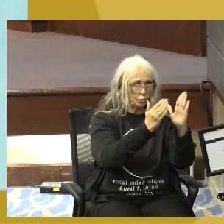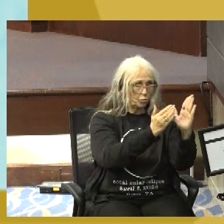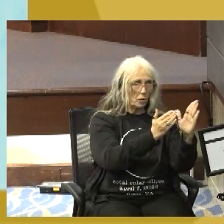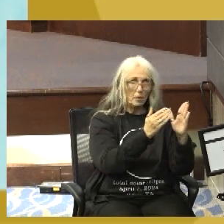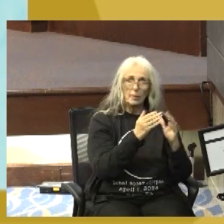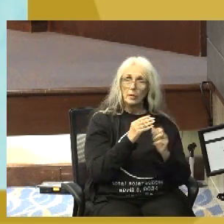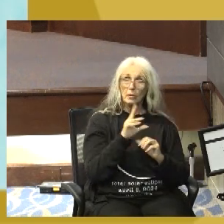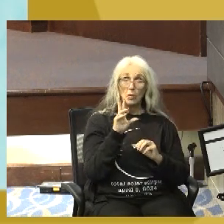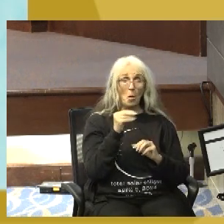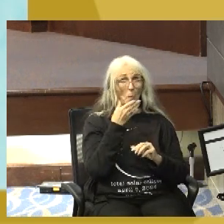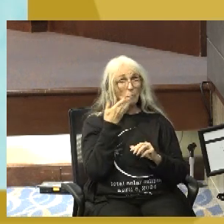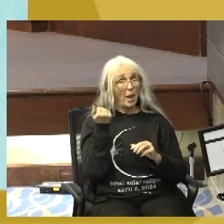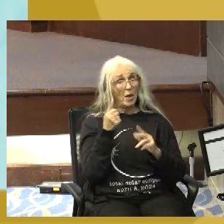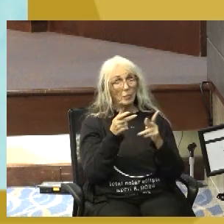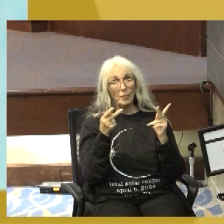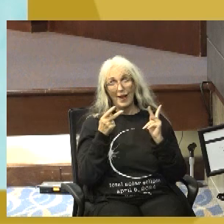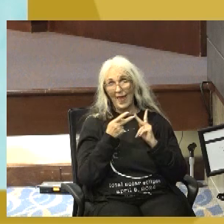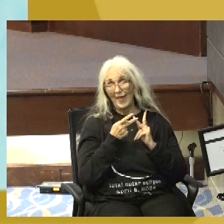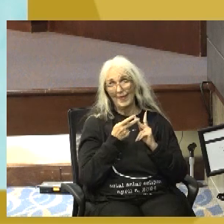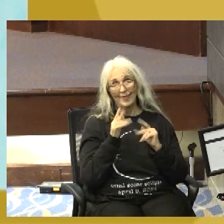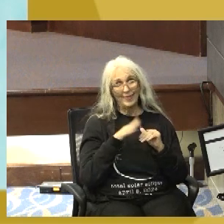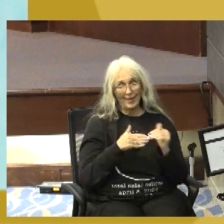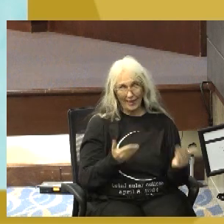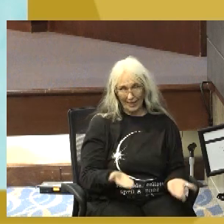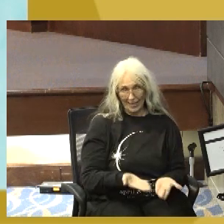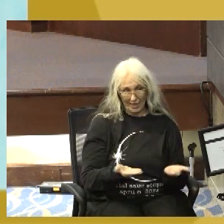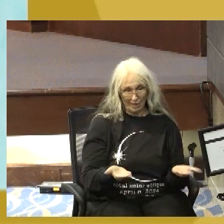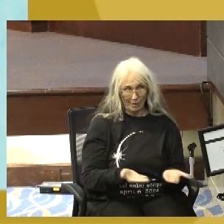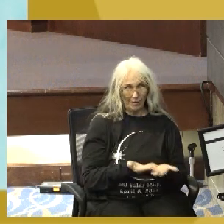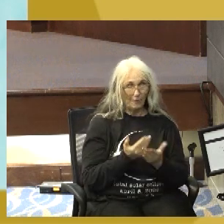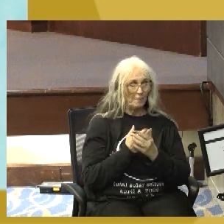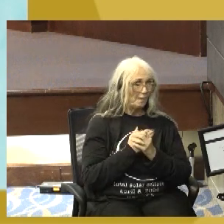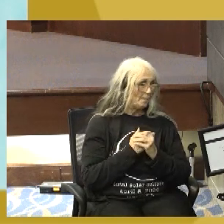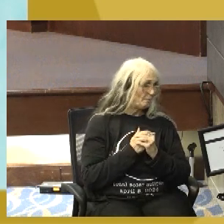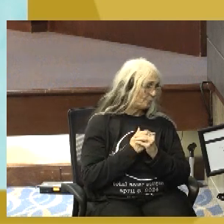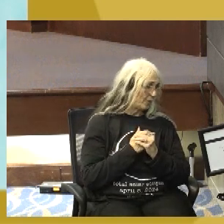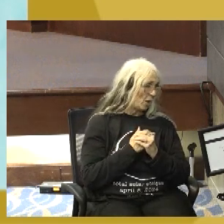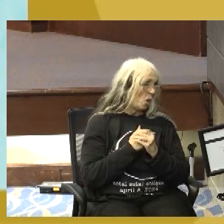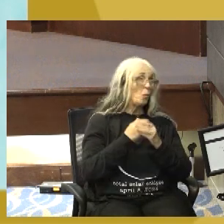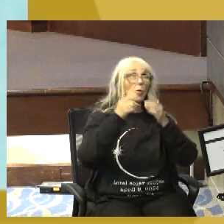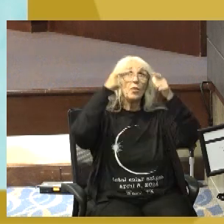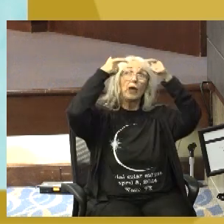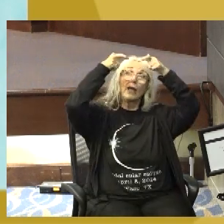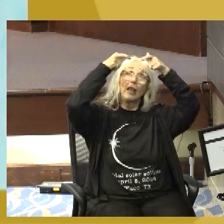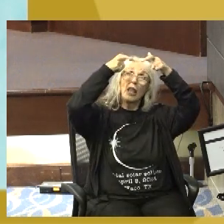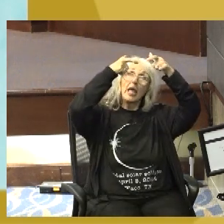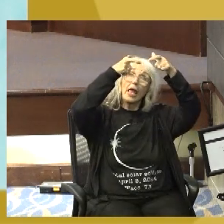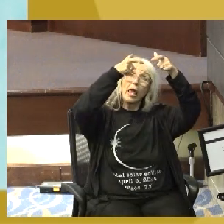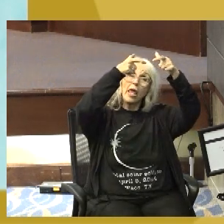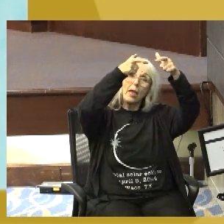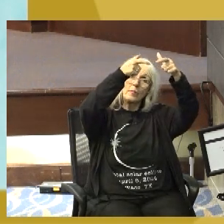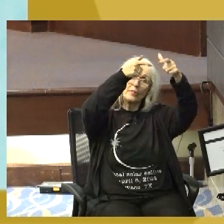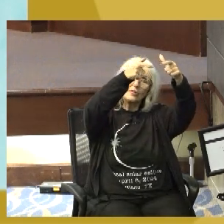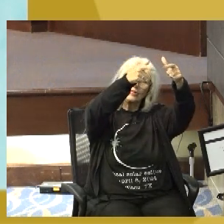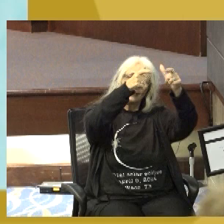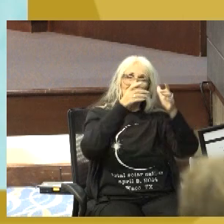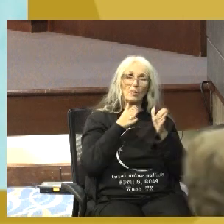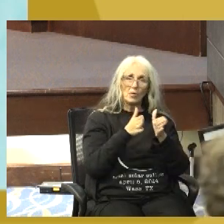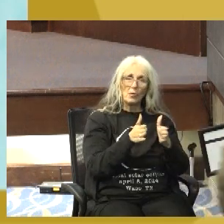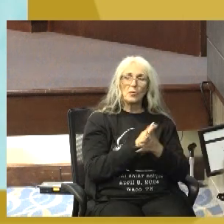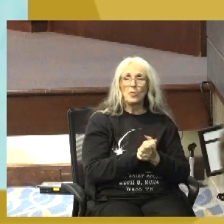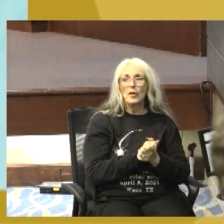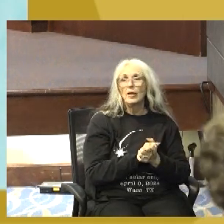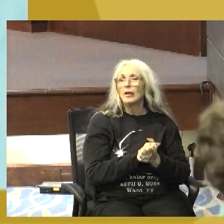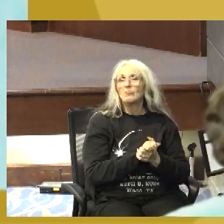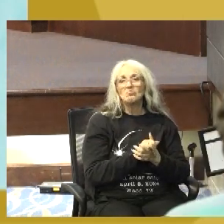ideal place than where we are situated along this corridor of where the eclipse will be passing through. And it